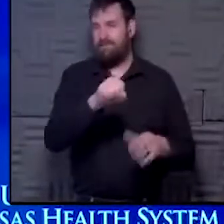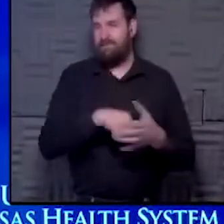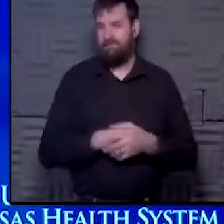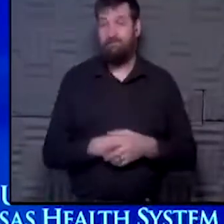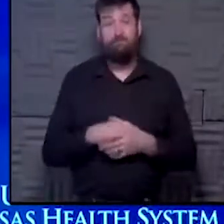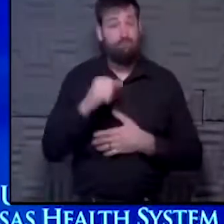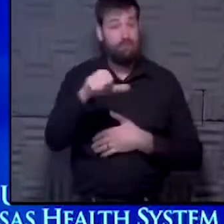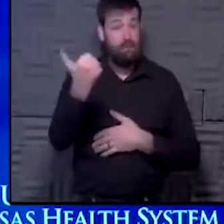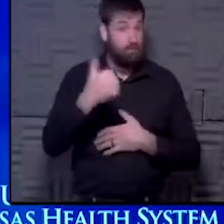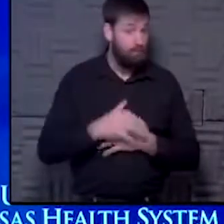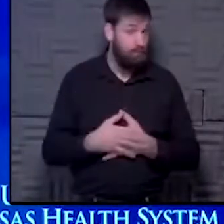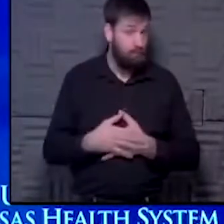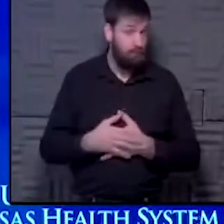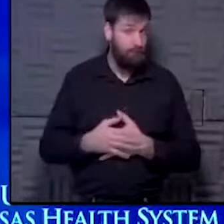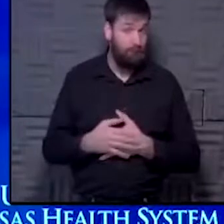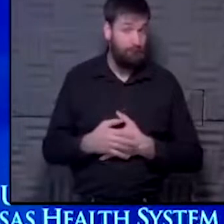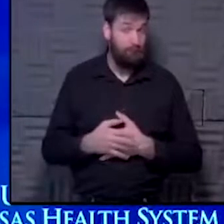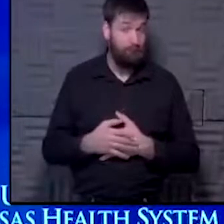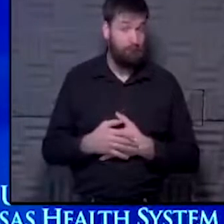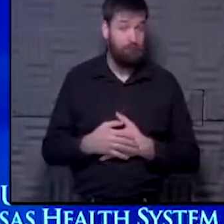Other questions?